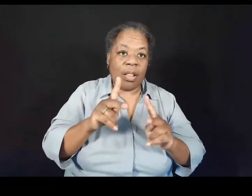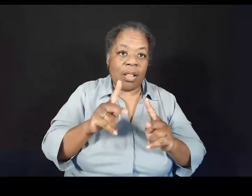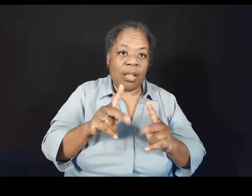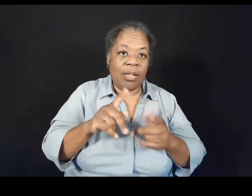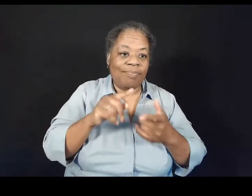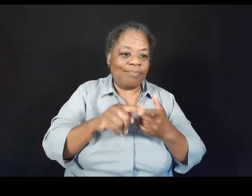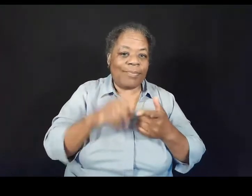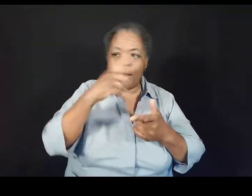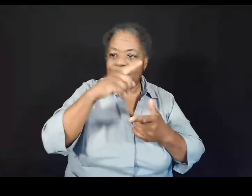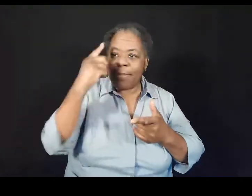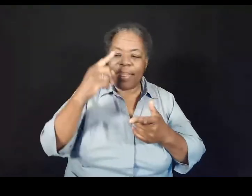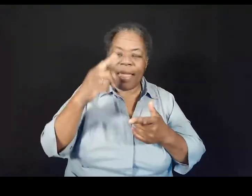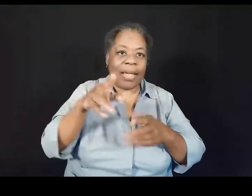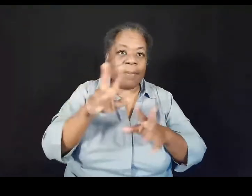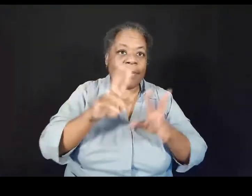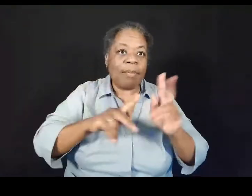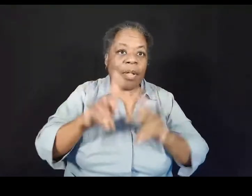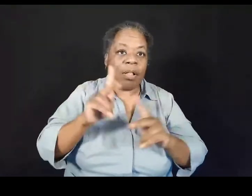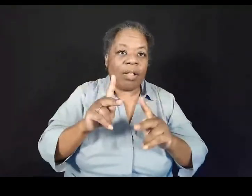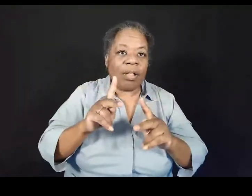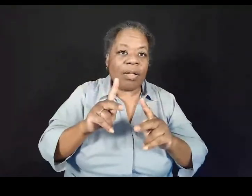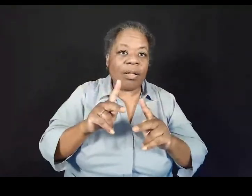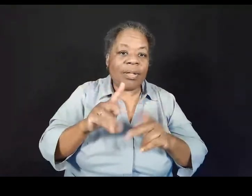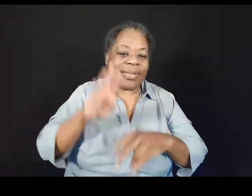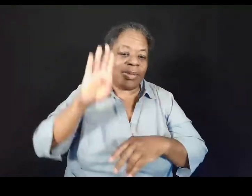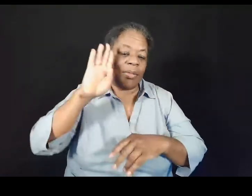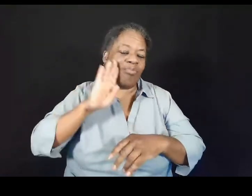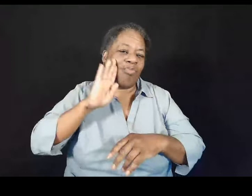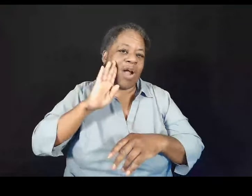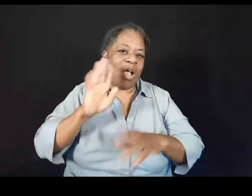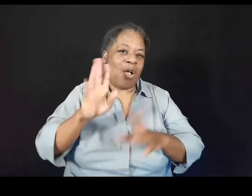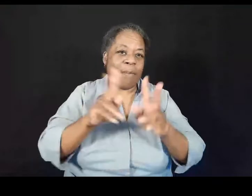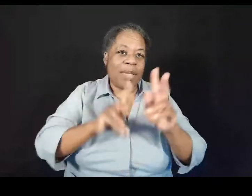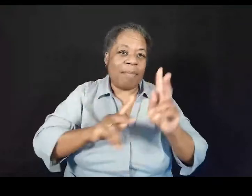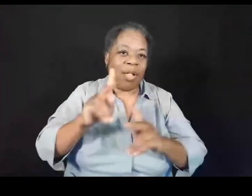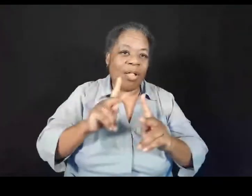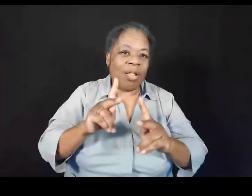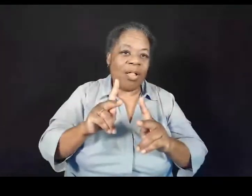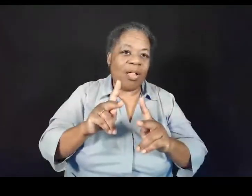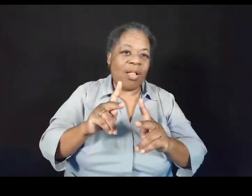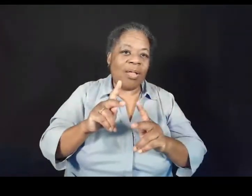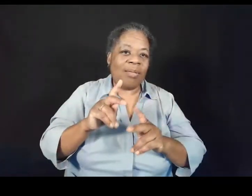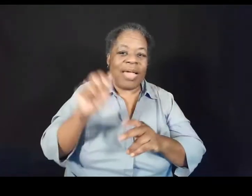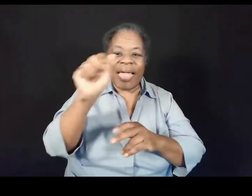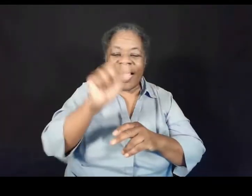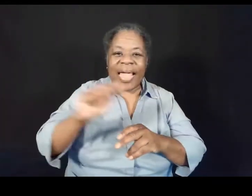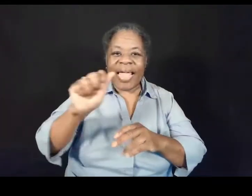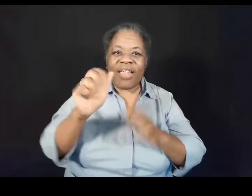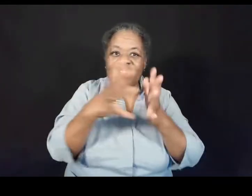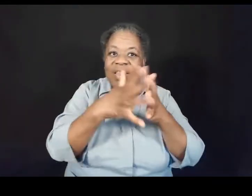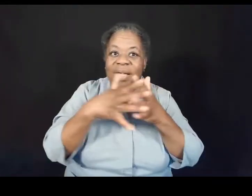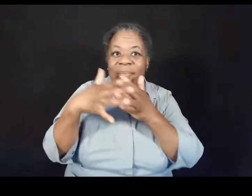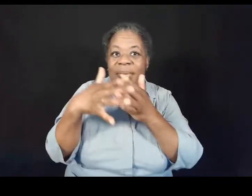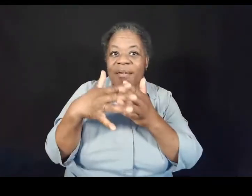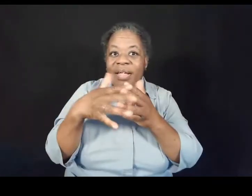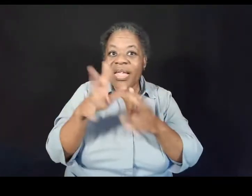black people, brown people, Asian American people,